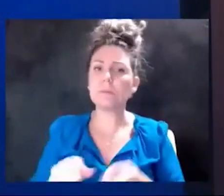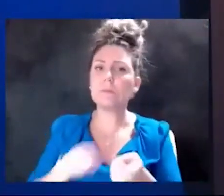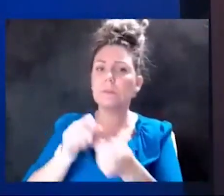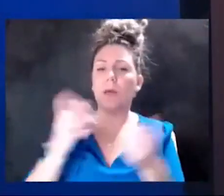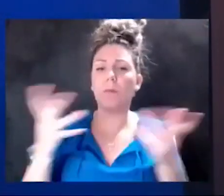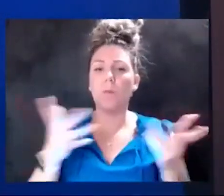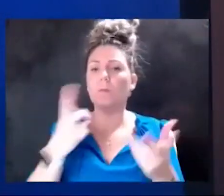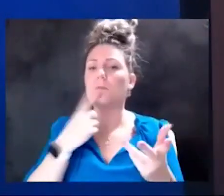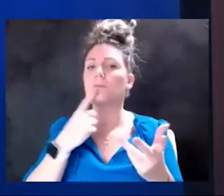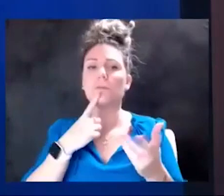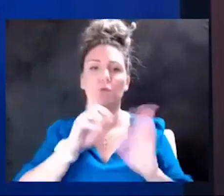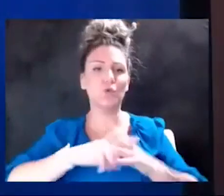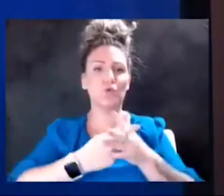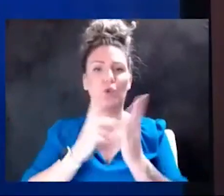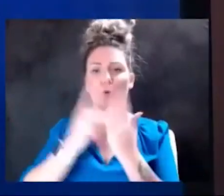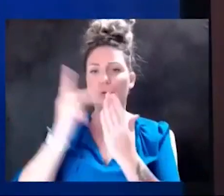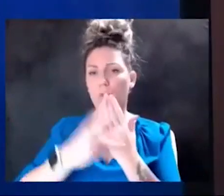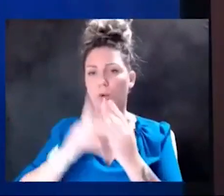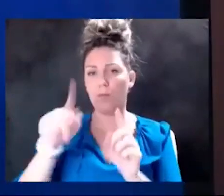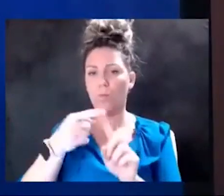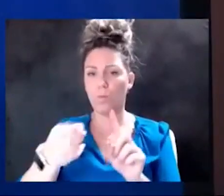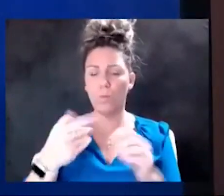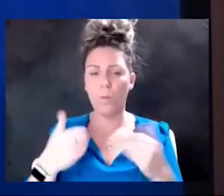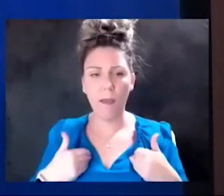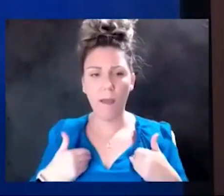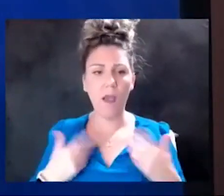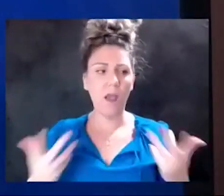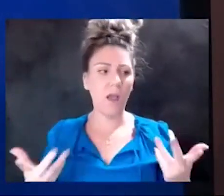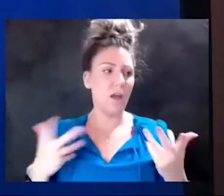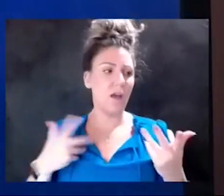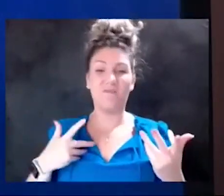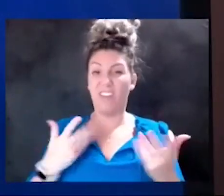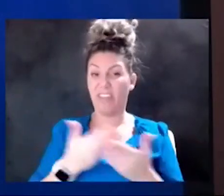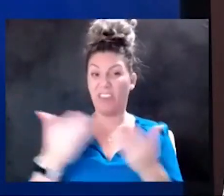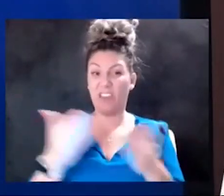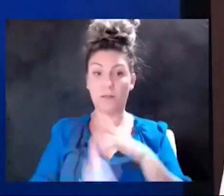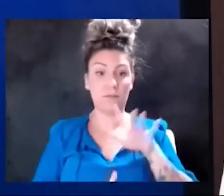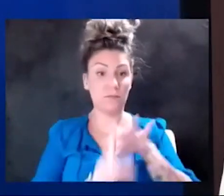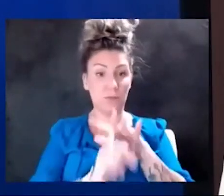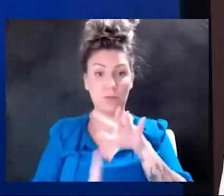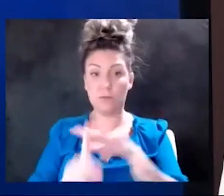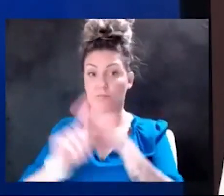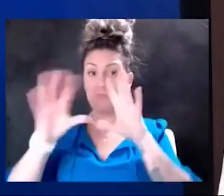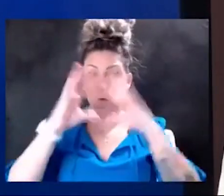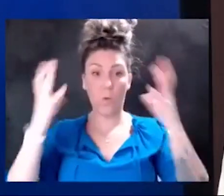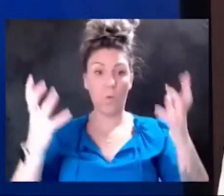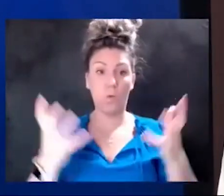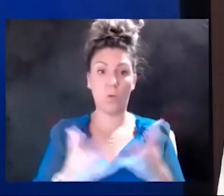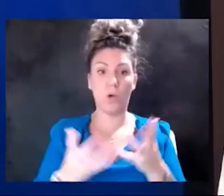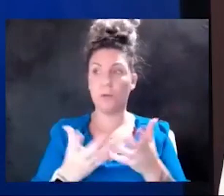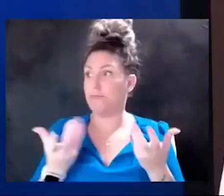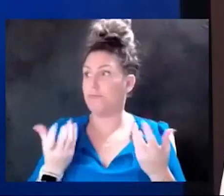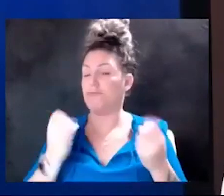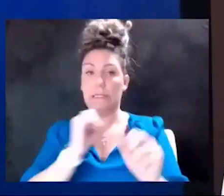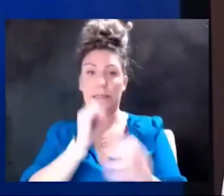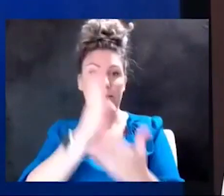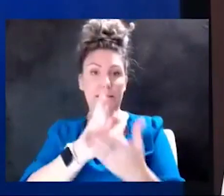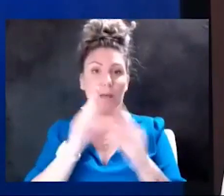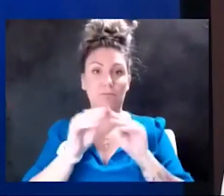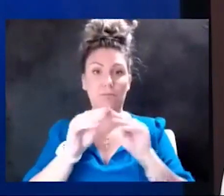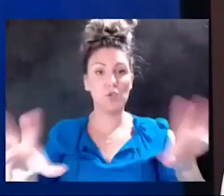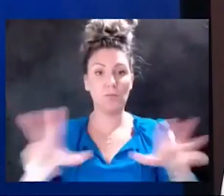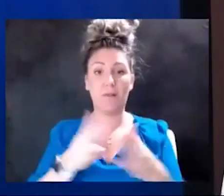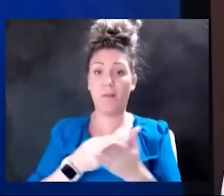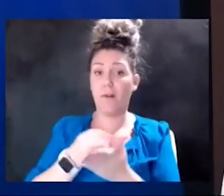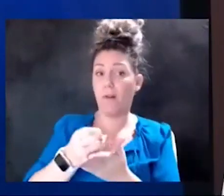today, Hawk. When you have things that are in different parts of the world, you don't want to import it into your part of the world, and you're trying to stop the spread. Now, honestly, when it comes